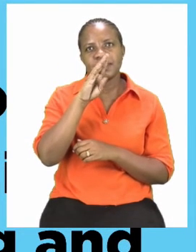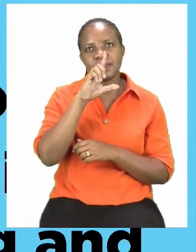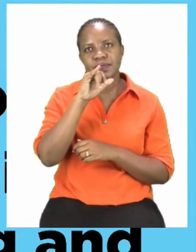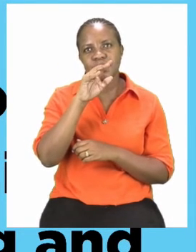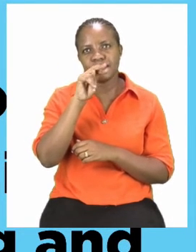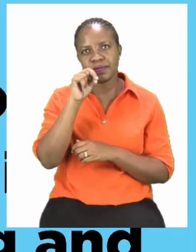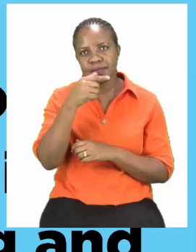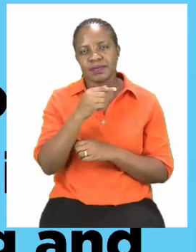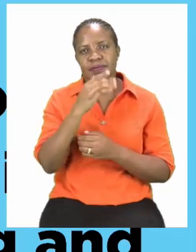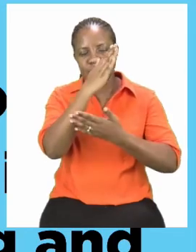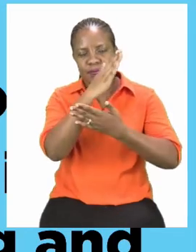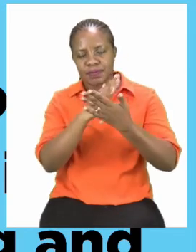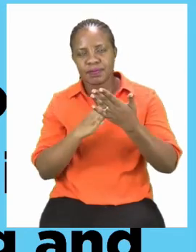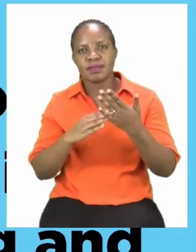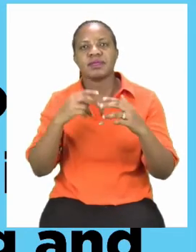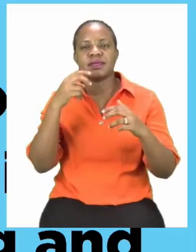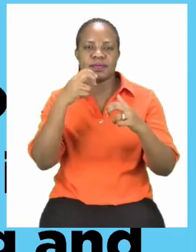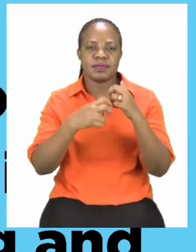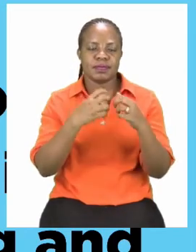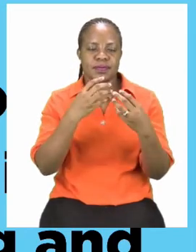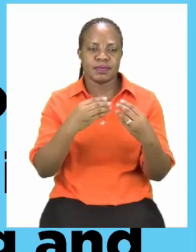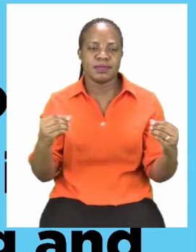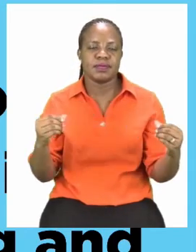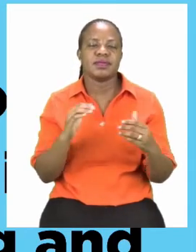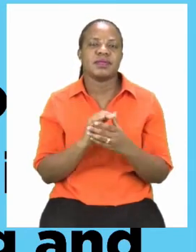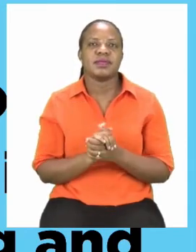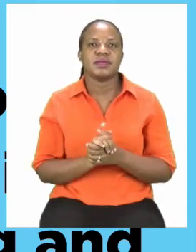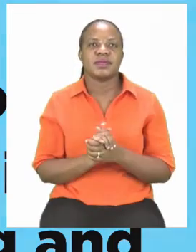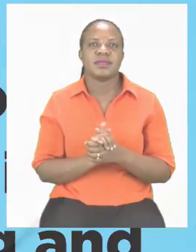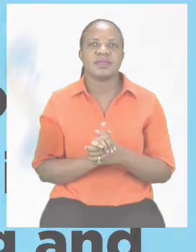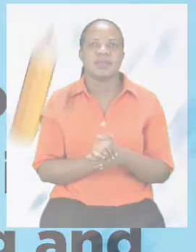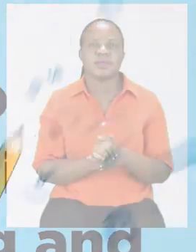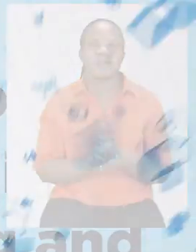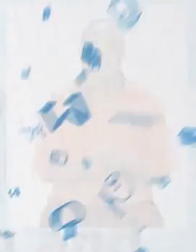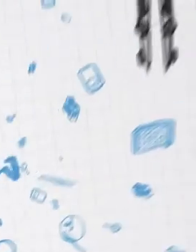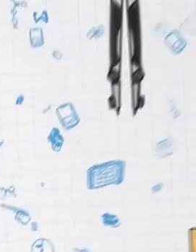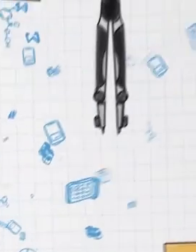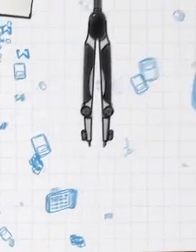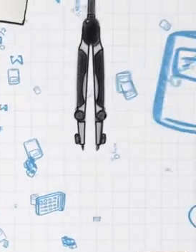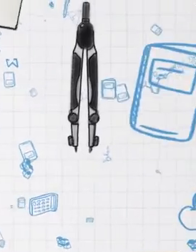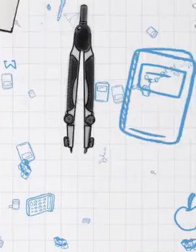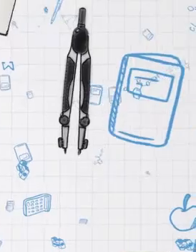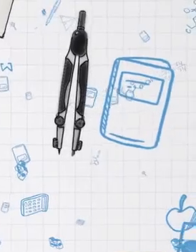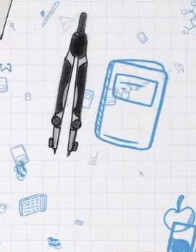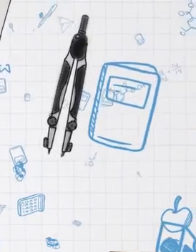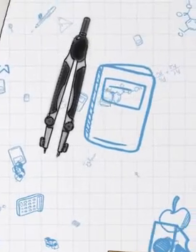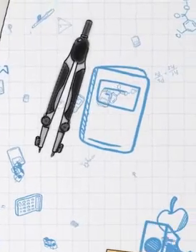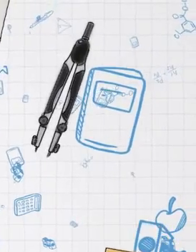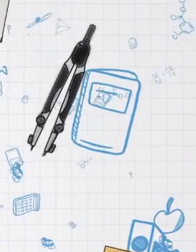to choose from the words next to the car. Is it my,